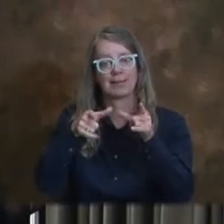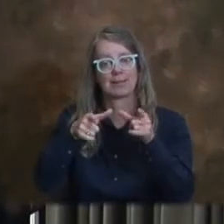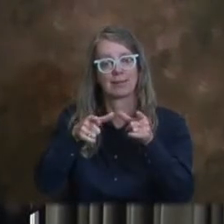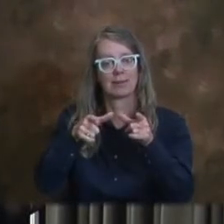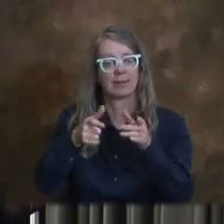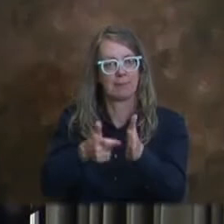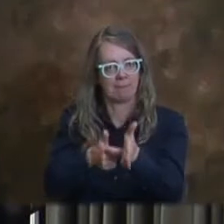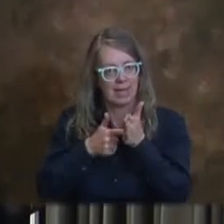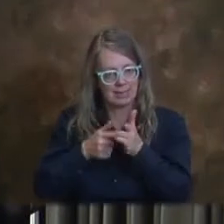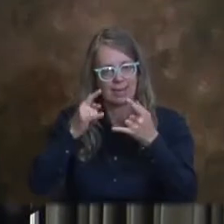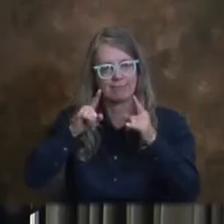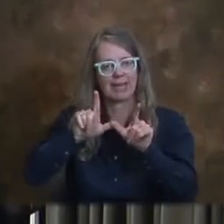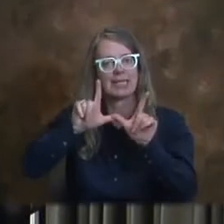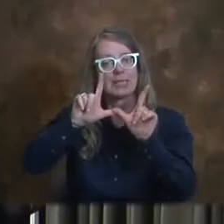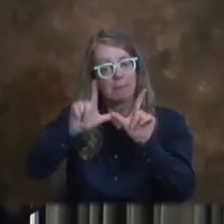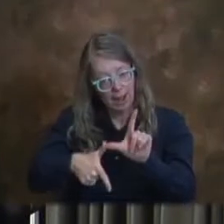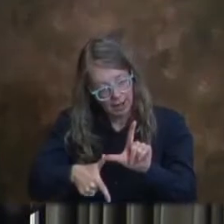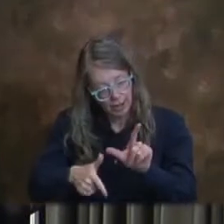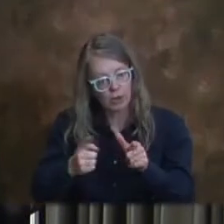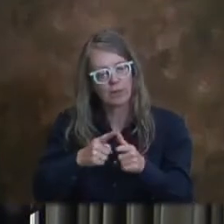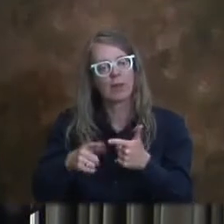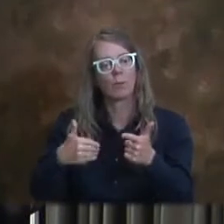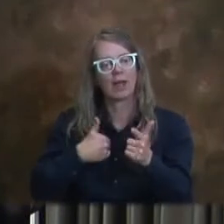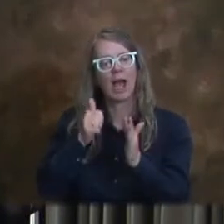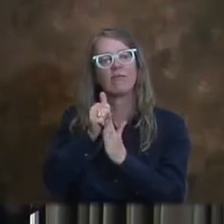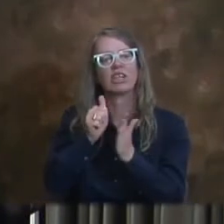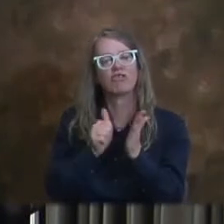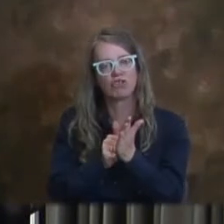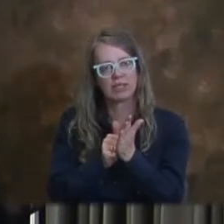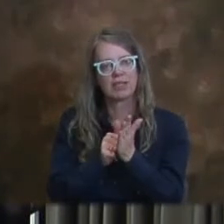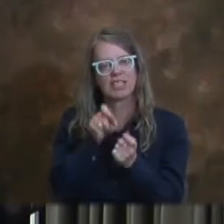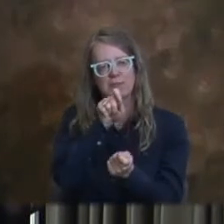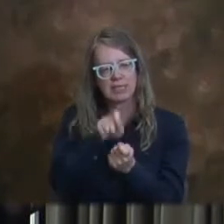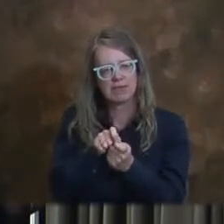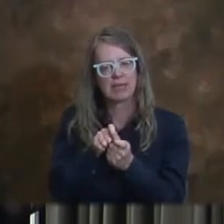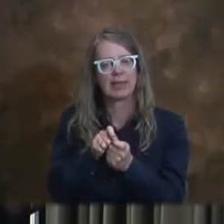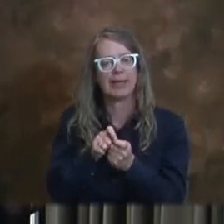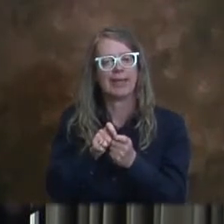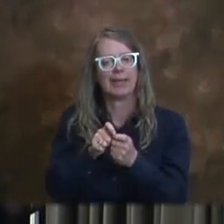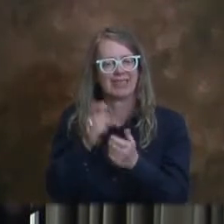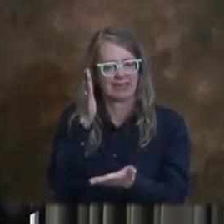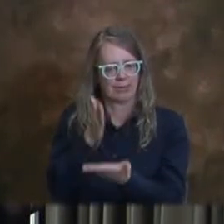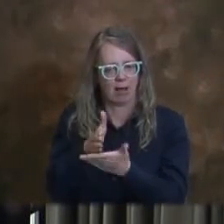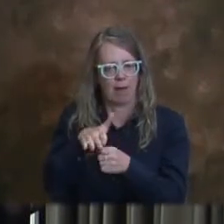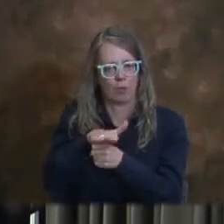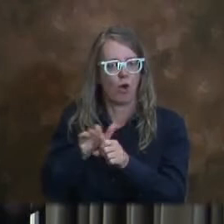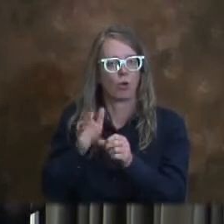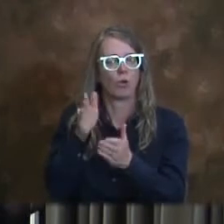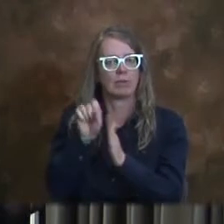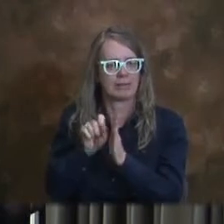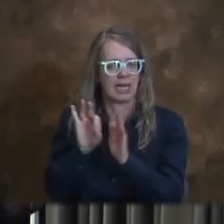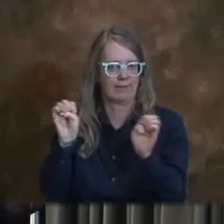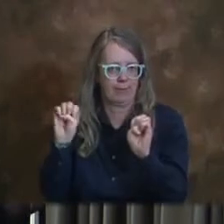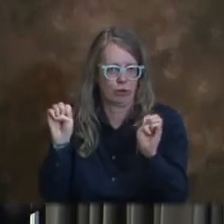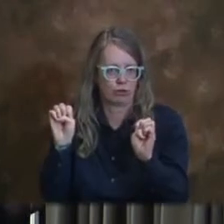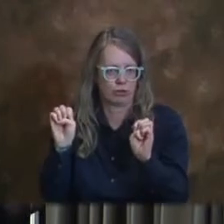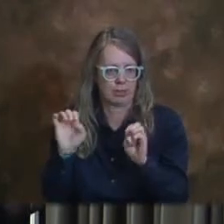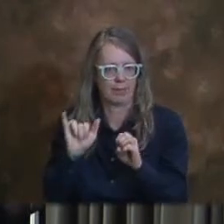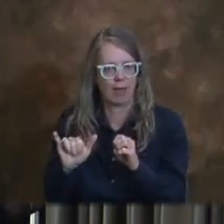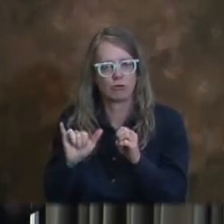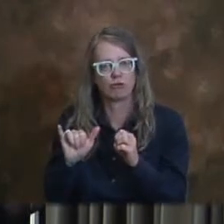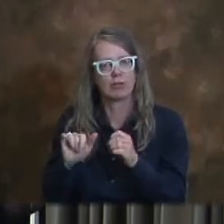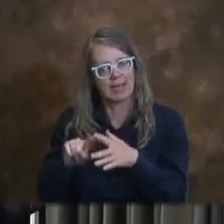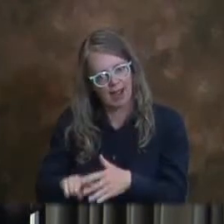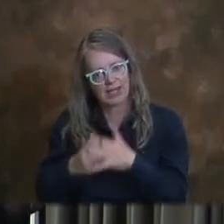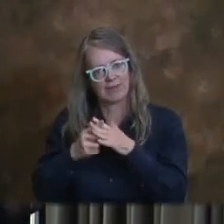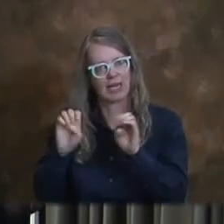would be in order to add an agenda item to specifically rescind the local state of emergency. That was just activating the emergency action plan,